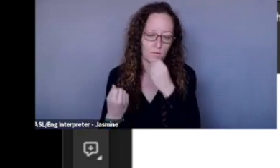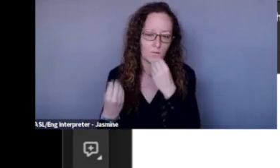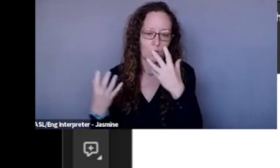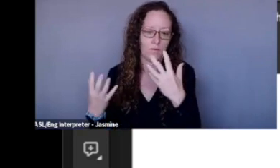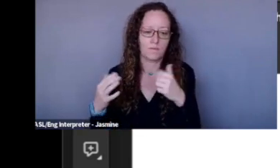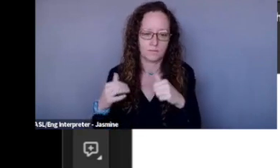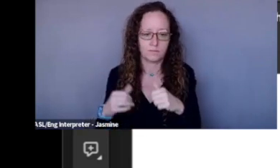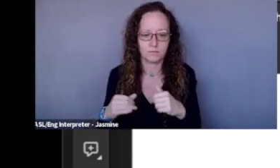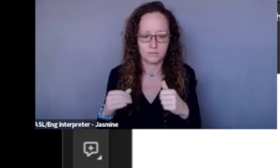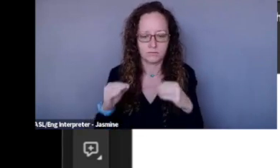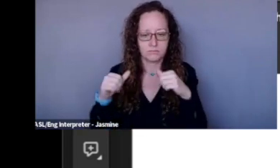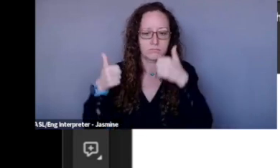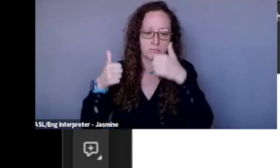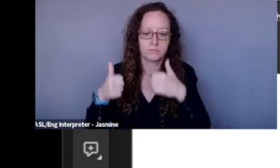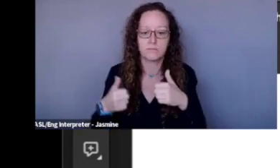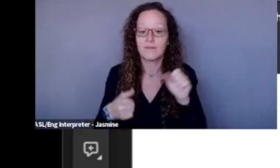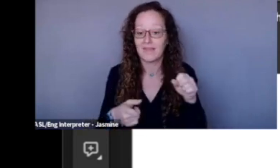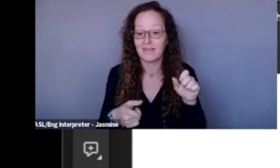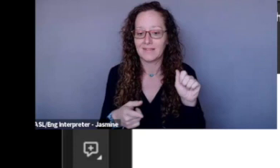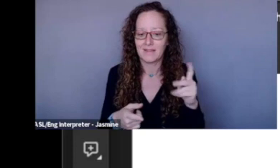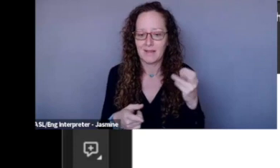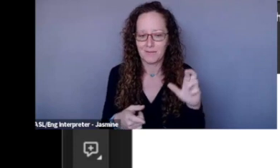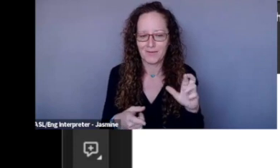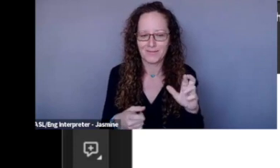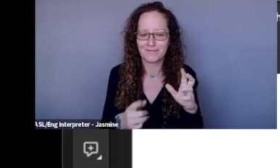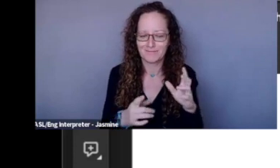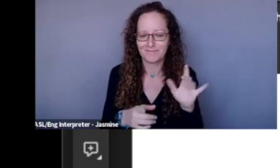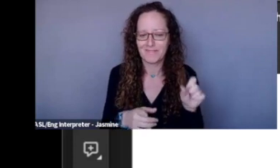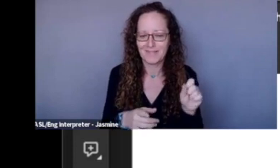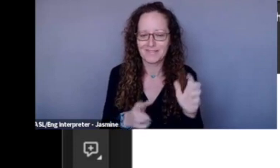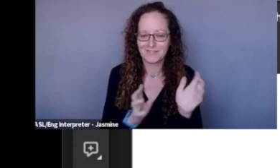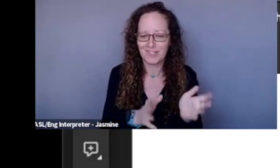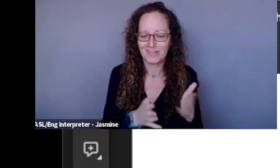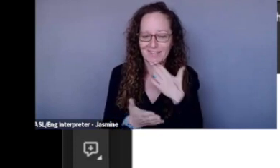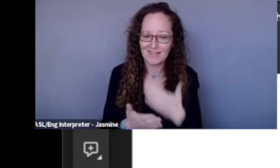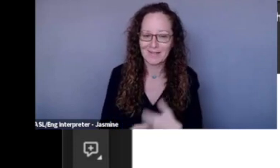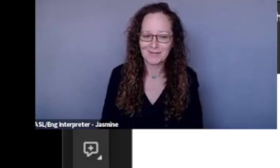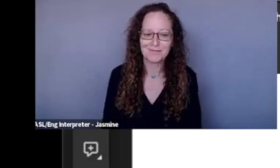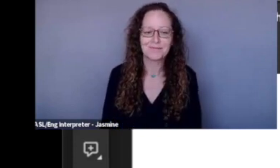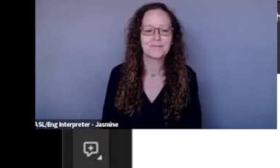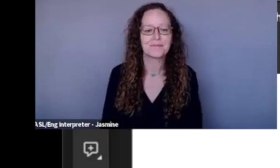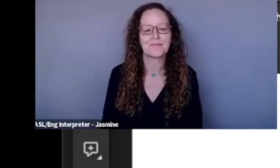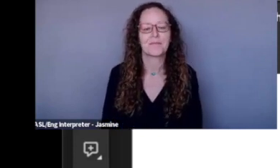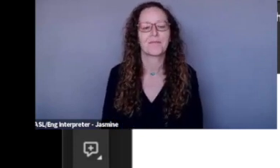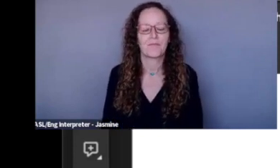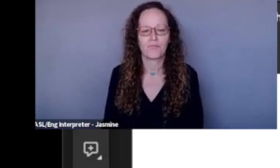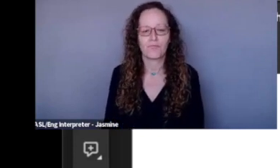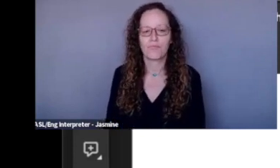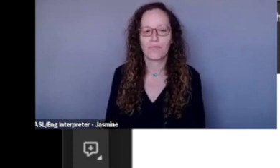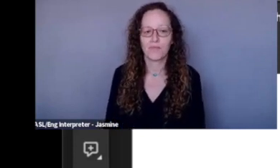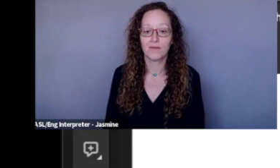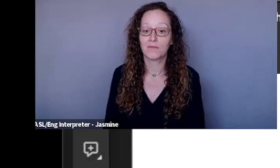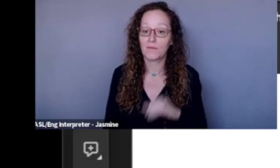So, yes, amber, just like in the chat. So, thank you. So, that's also things that you could take